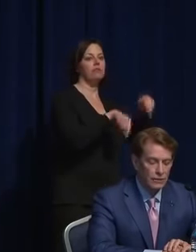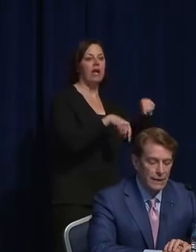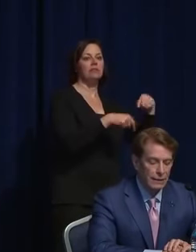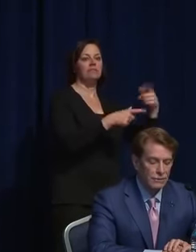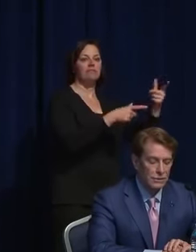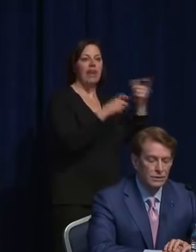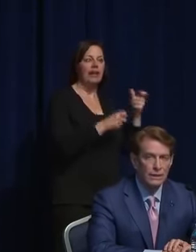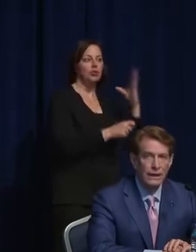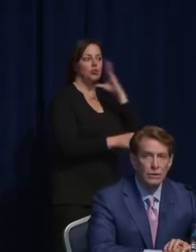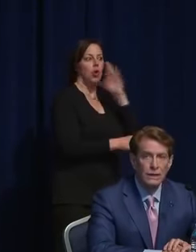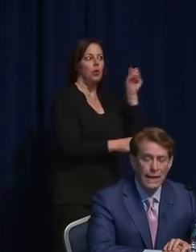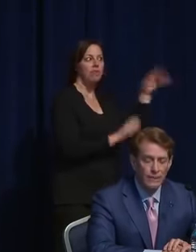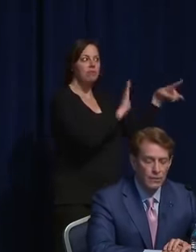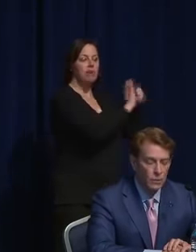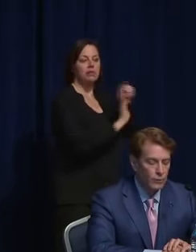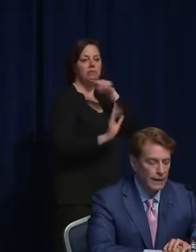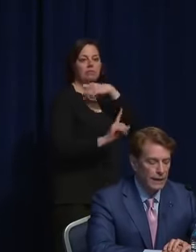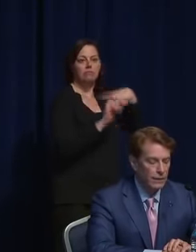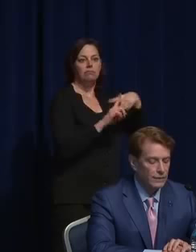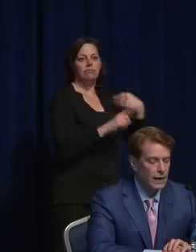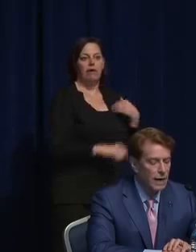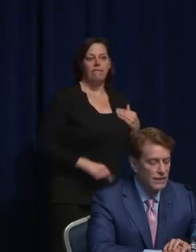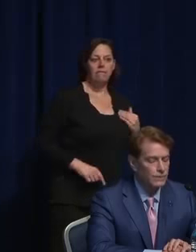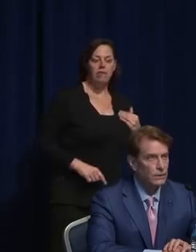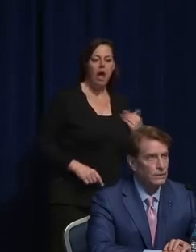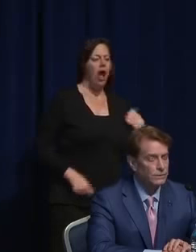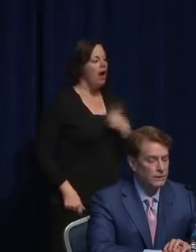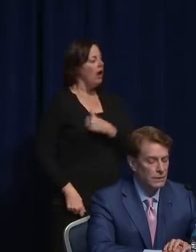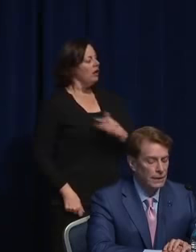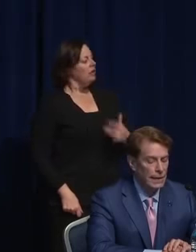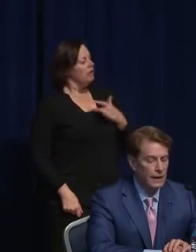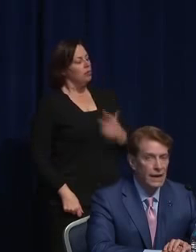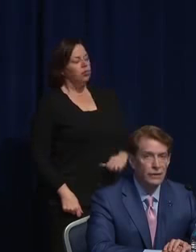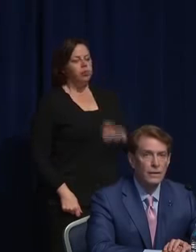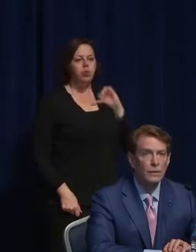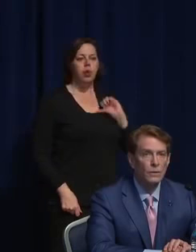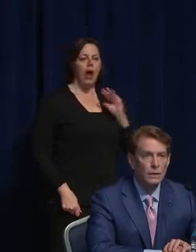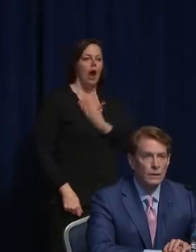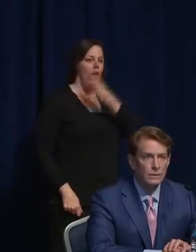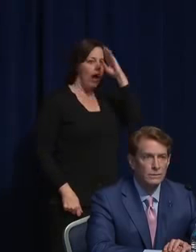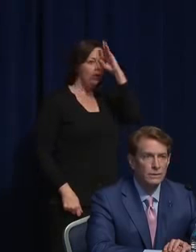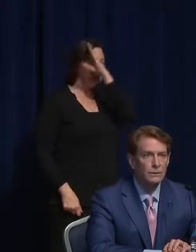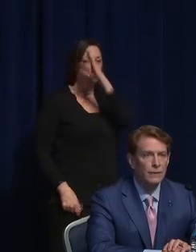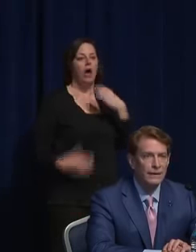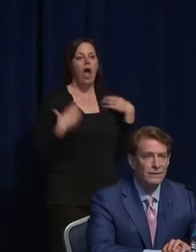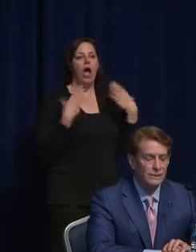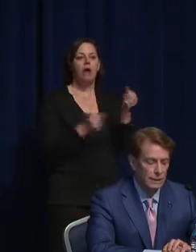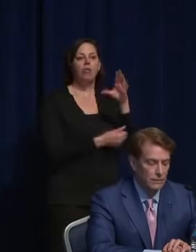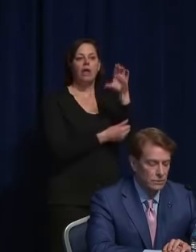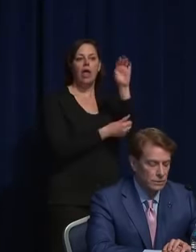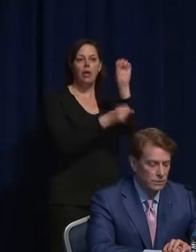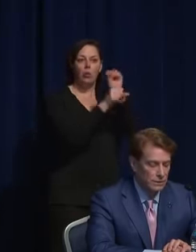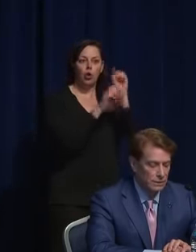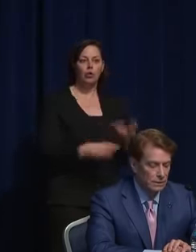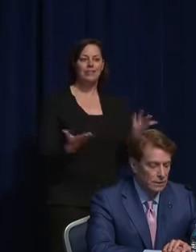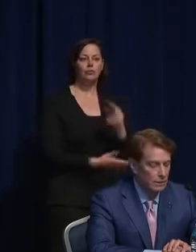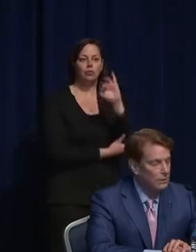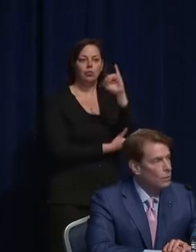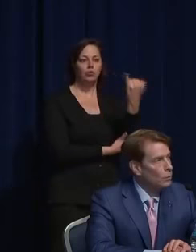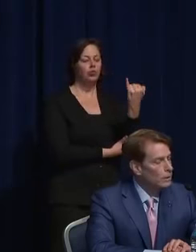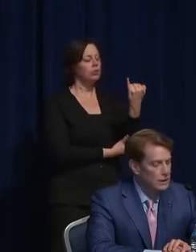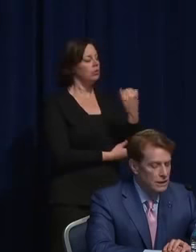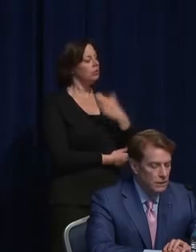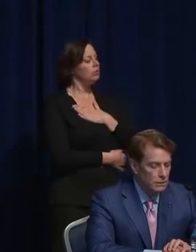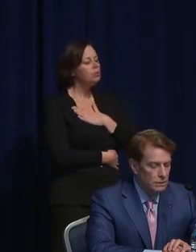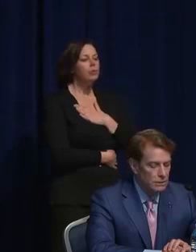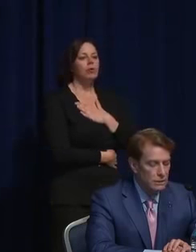our challenges, I could not be more proud of our hospitals and our healthcare workers throughout the state of New Jersey.